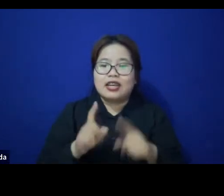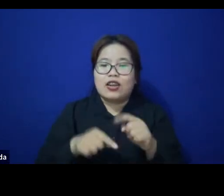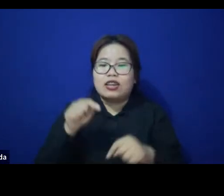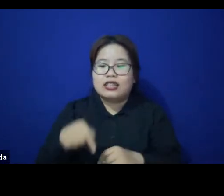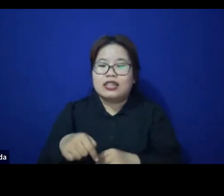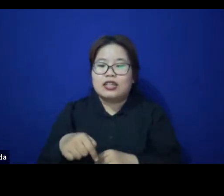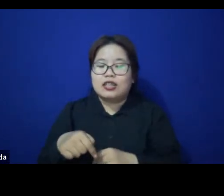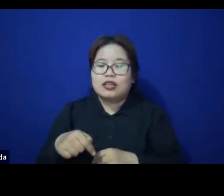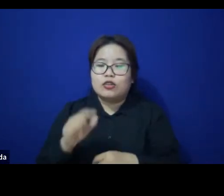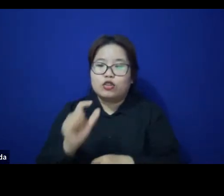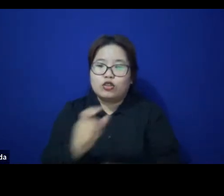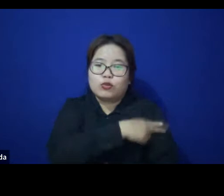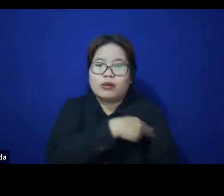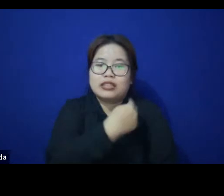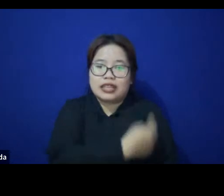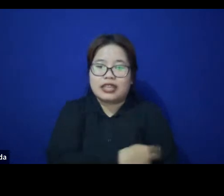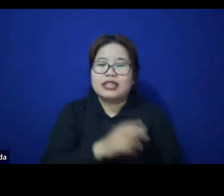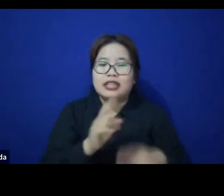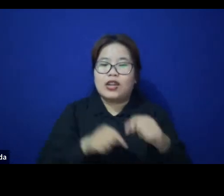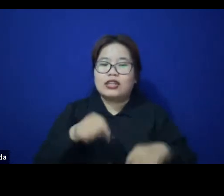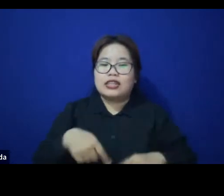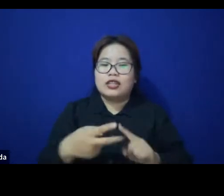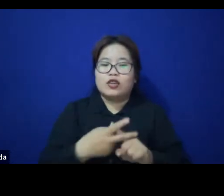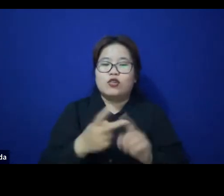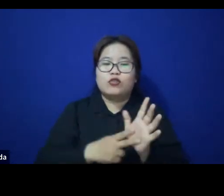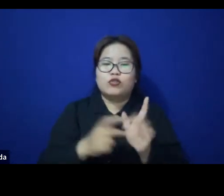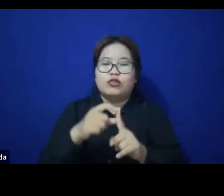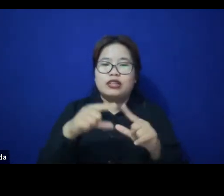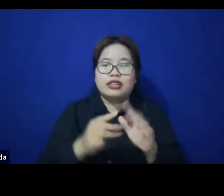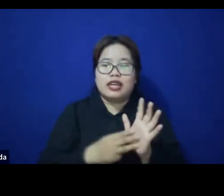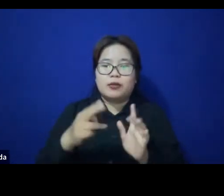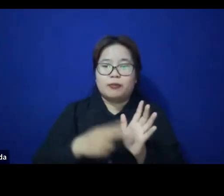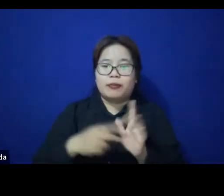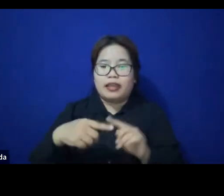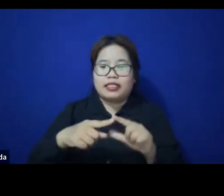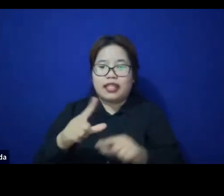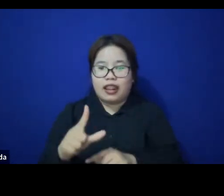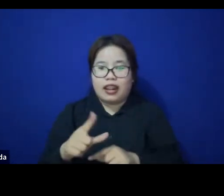I might just end with what the doctor said.